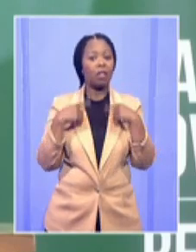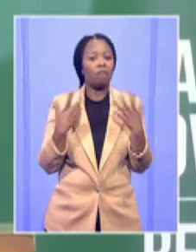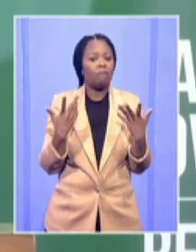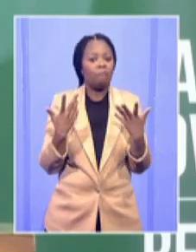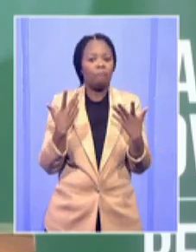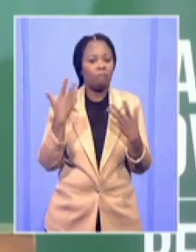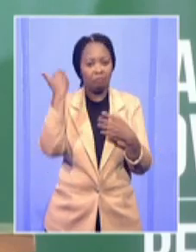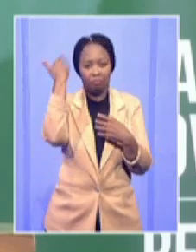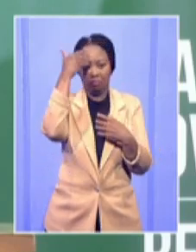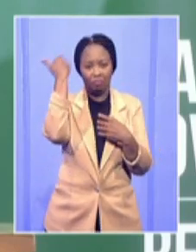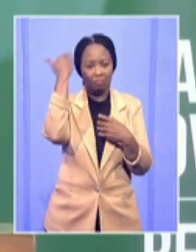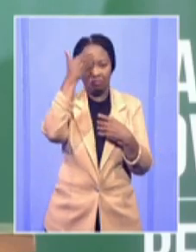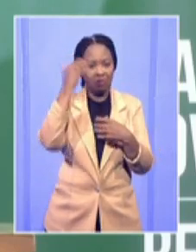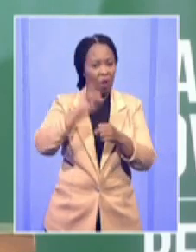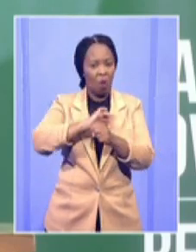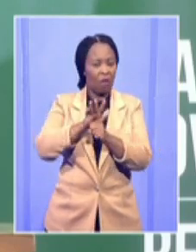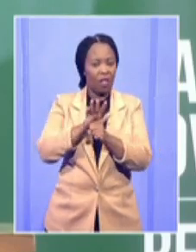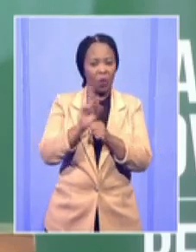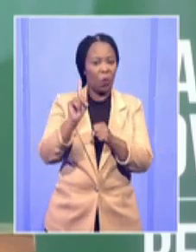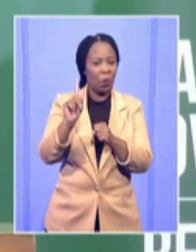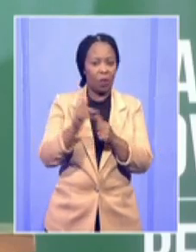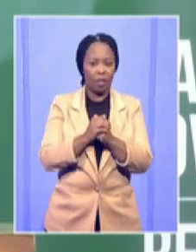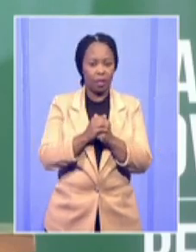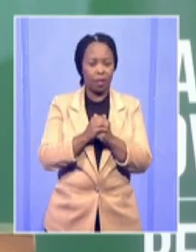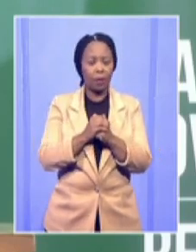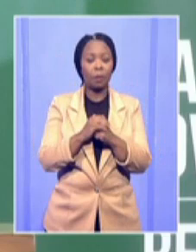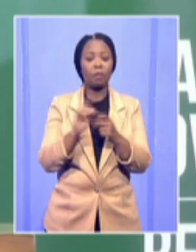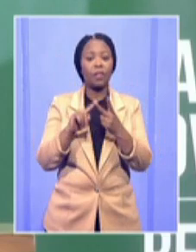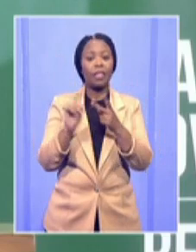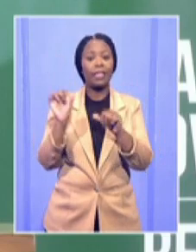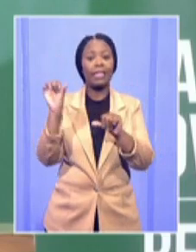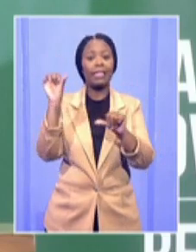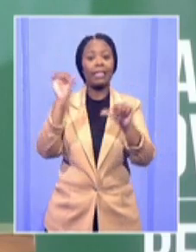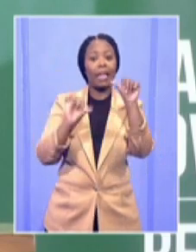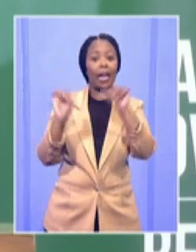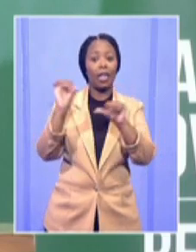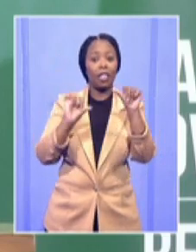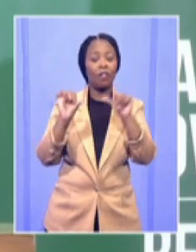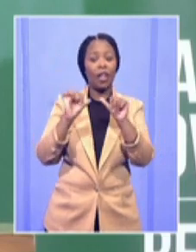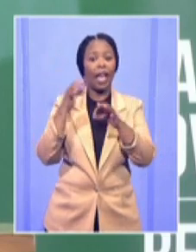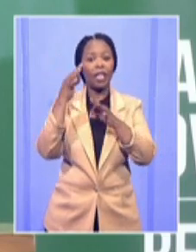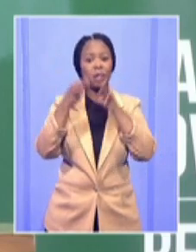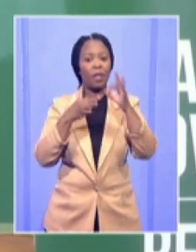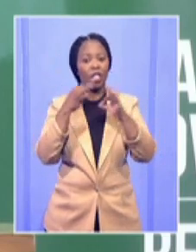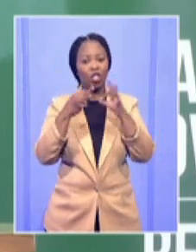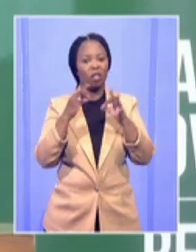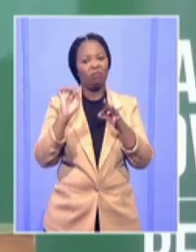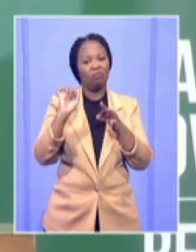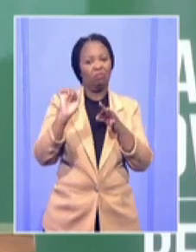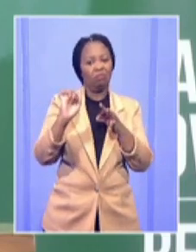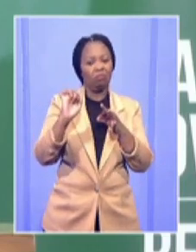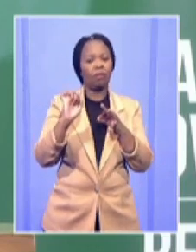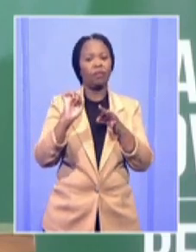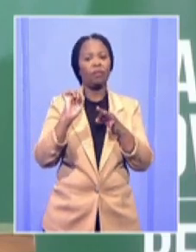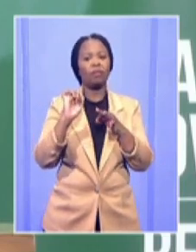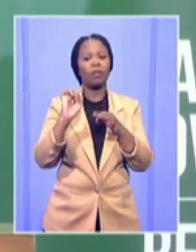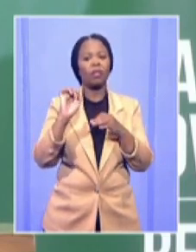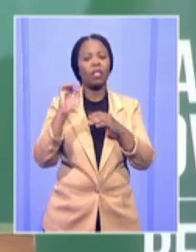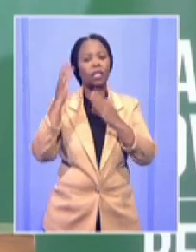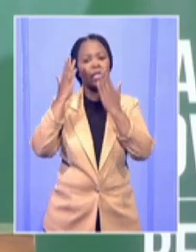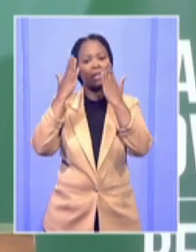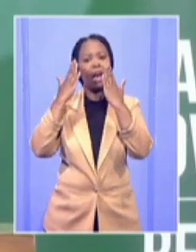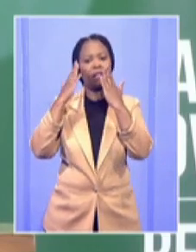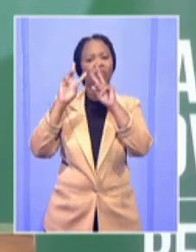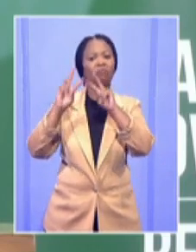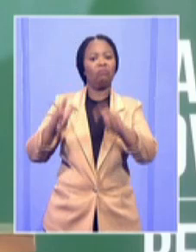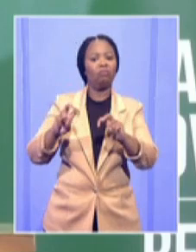it. Scientific explanations were being offered about the epidemiology of this disease.